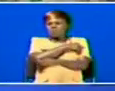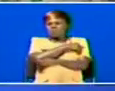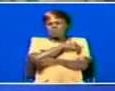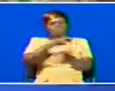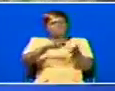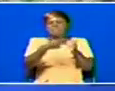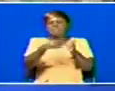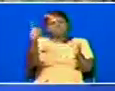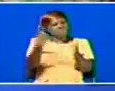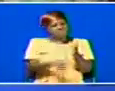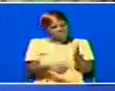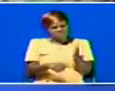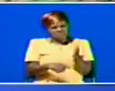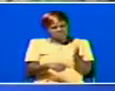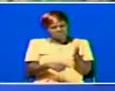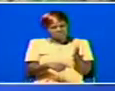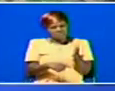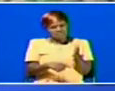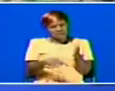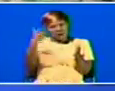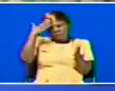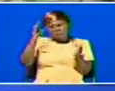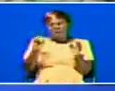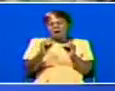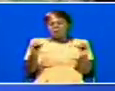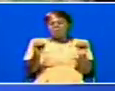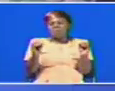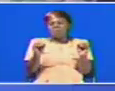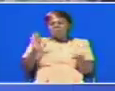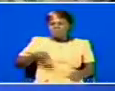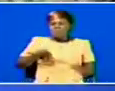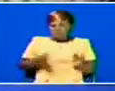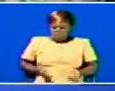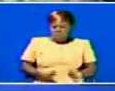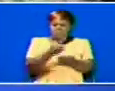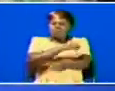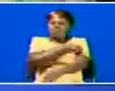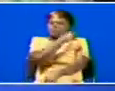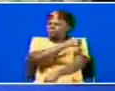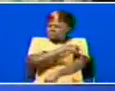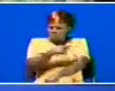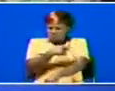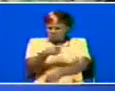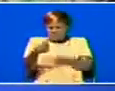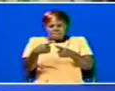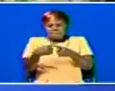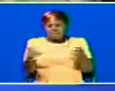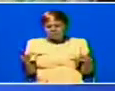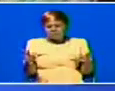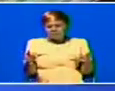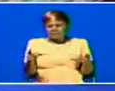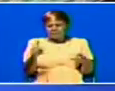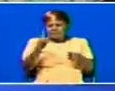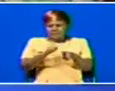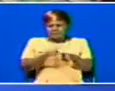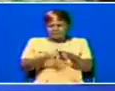ni nini. Atuka tunajua, wamama huwa wanaenda kujifungulia kwa hospitali. Lakini, wakati